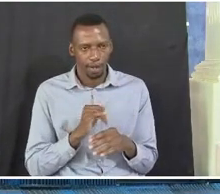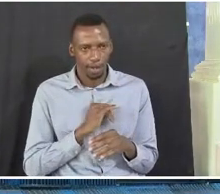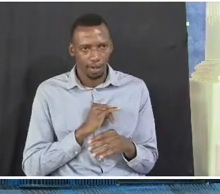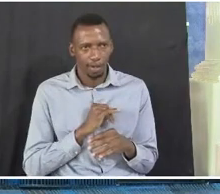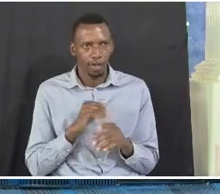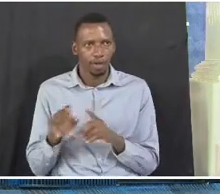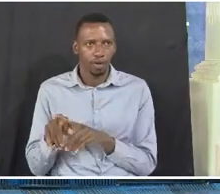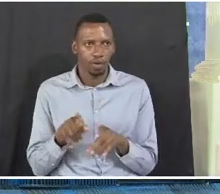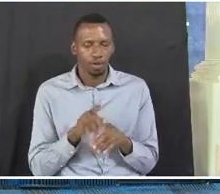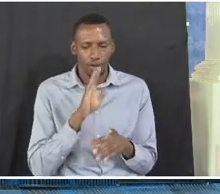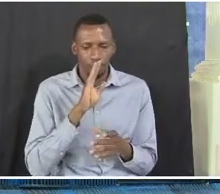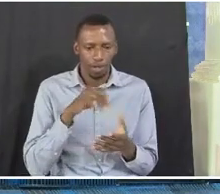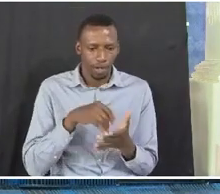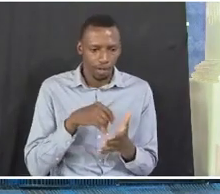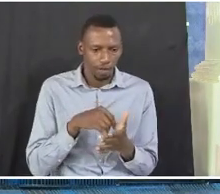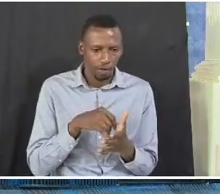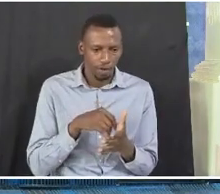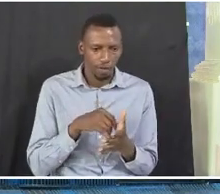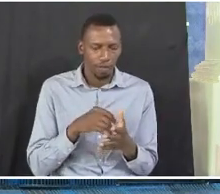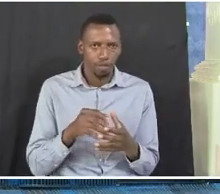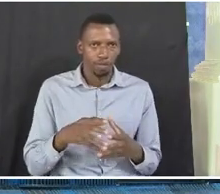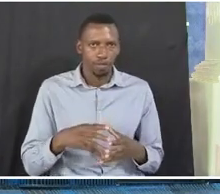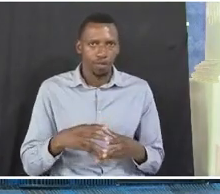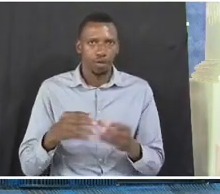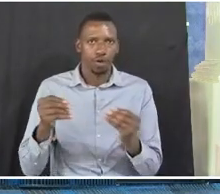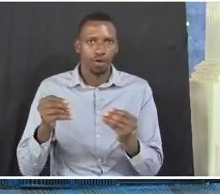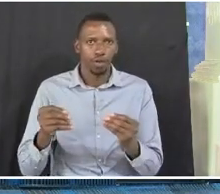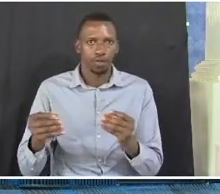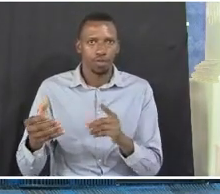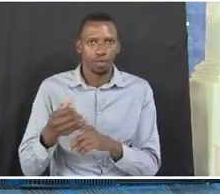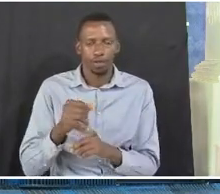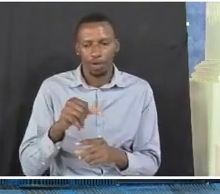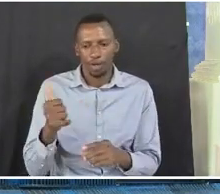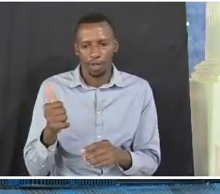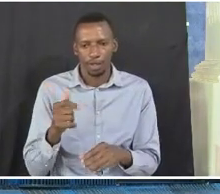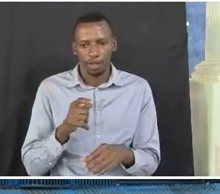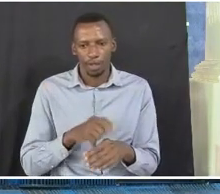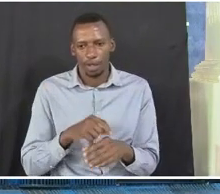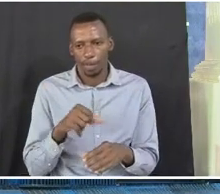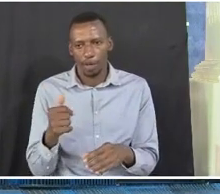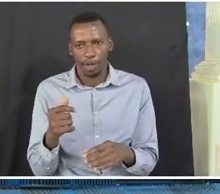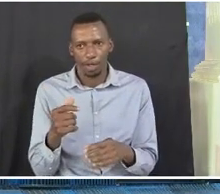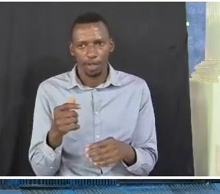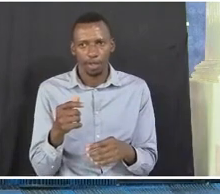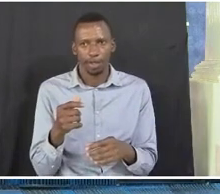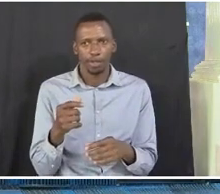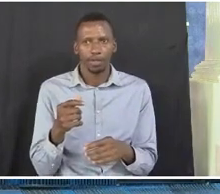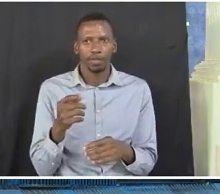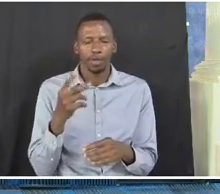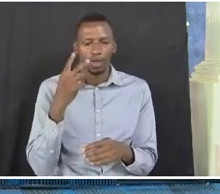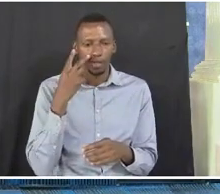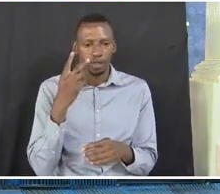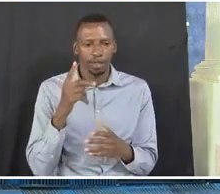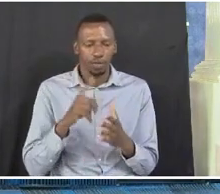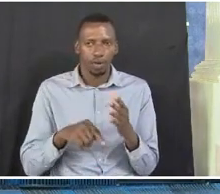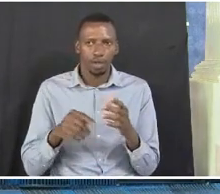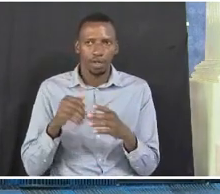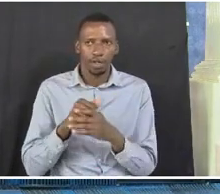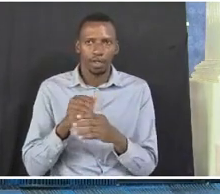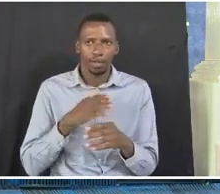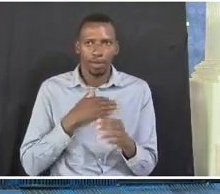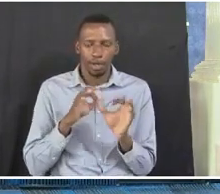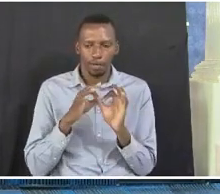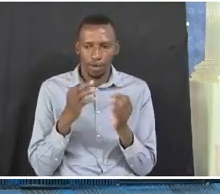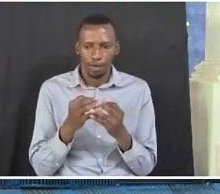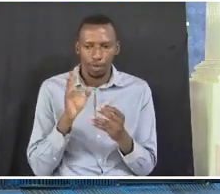be involved in going to reach others. When others see what is from this side of my family, they